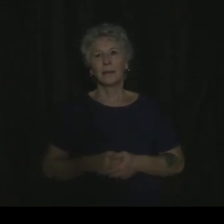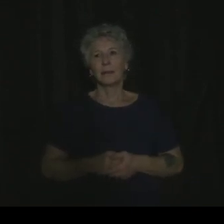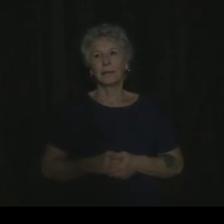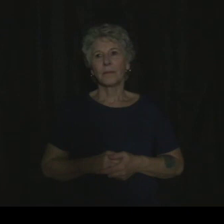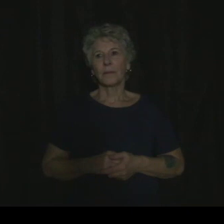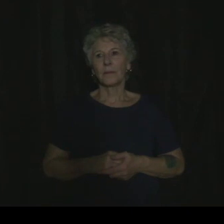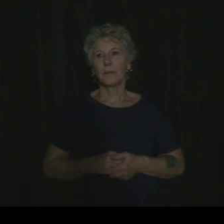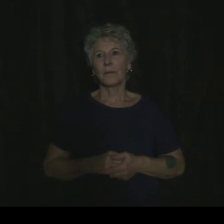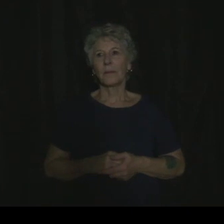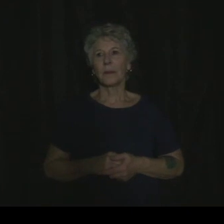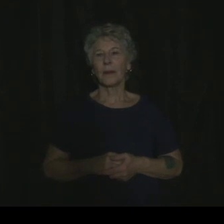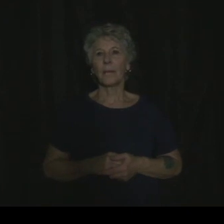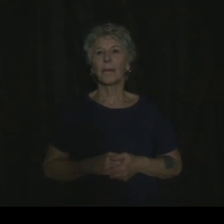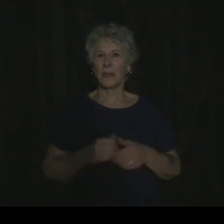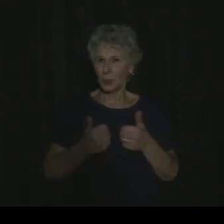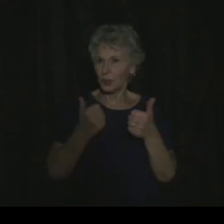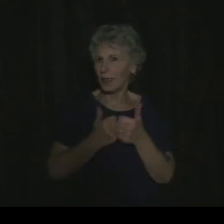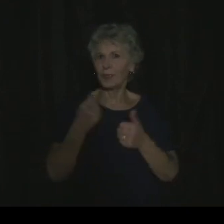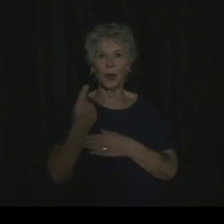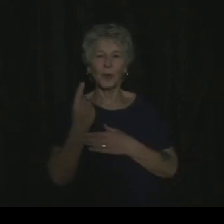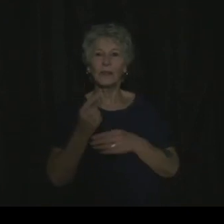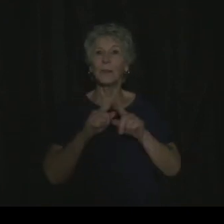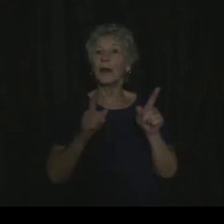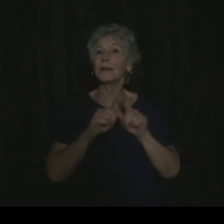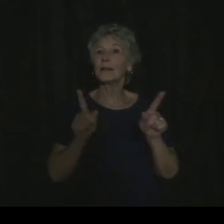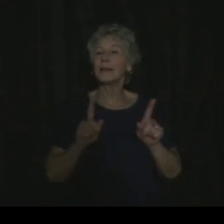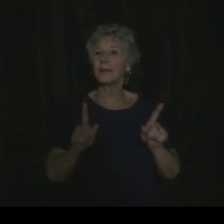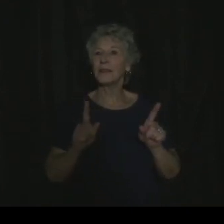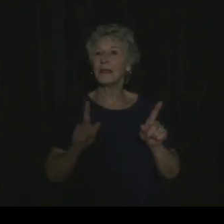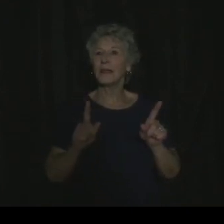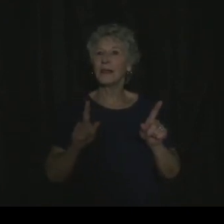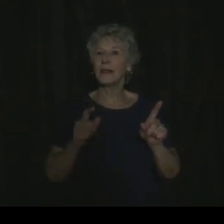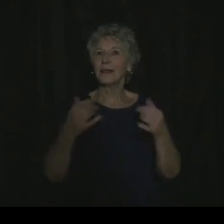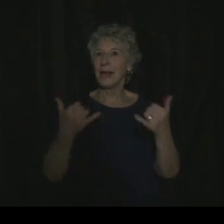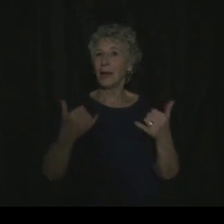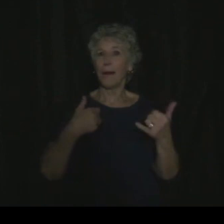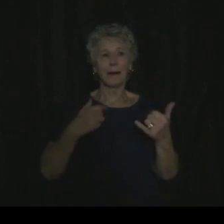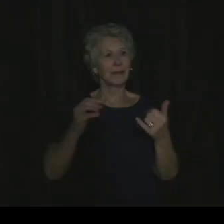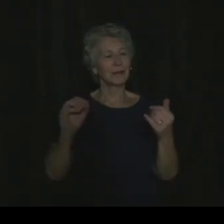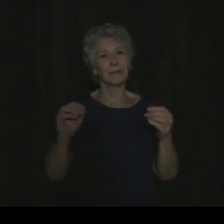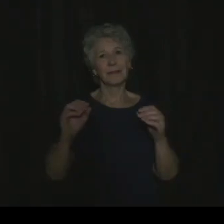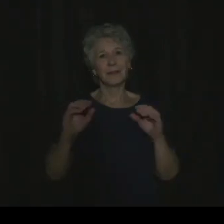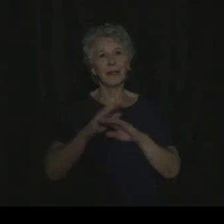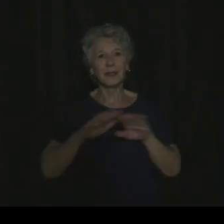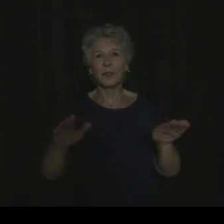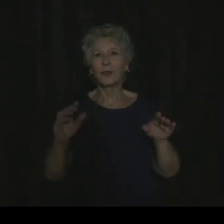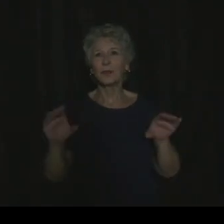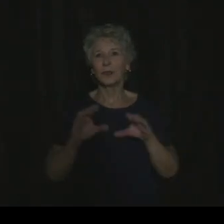of course not. There's challenges. But now the difference is I don't do it alone. I do it with him.